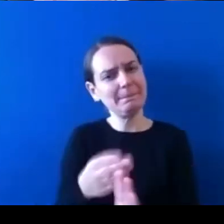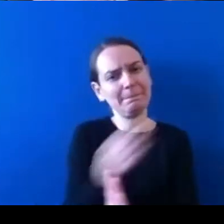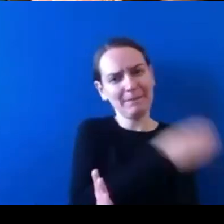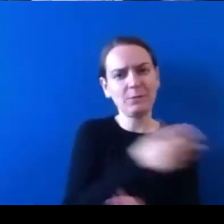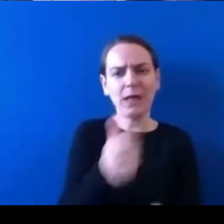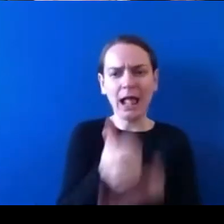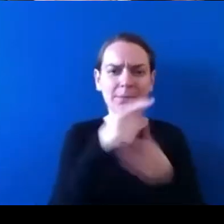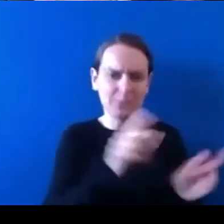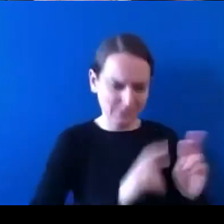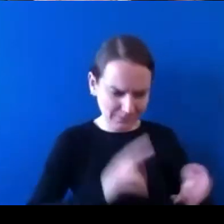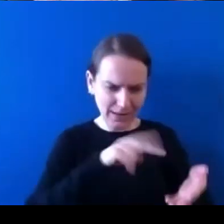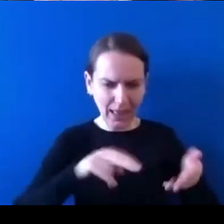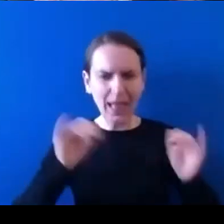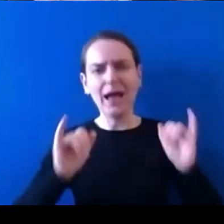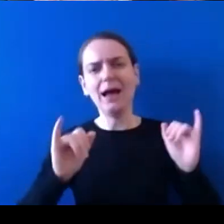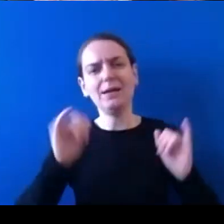this next time?